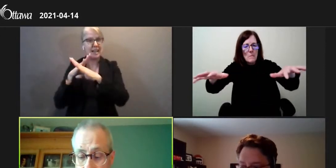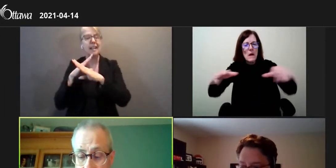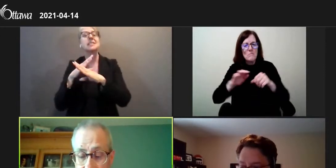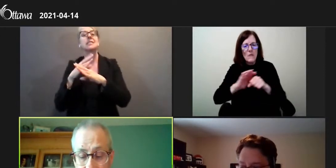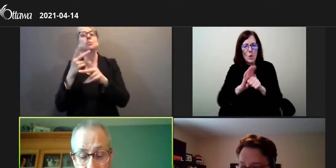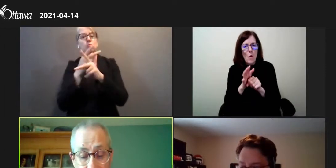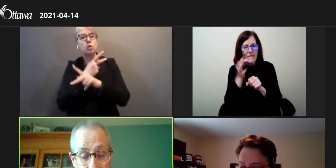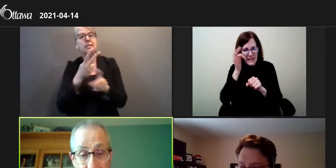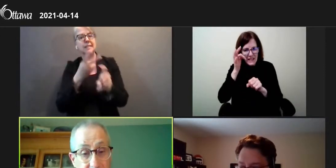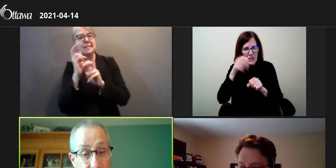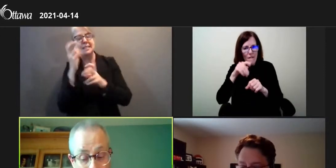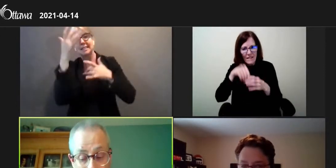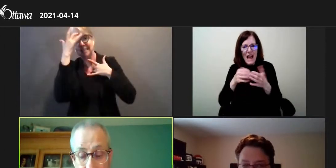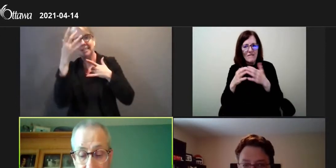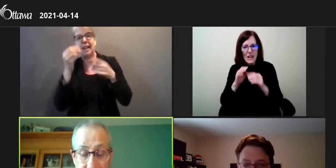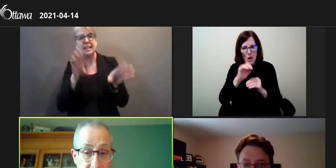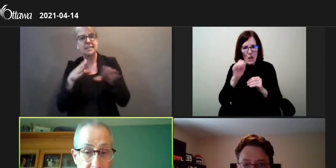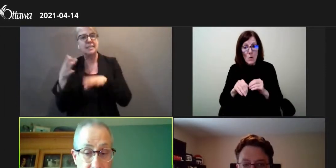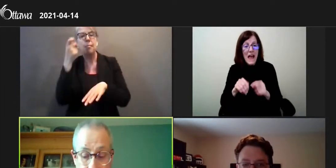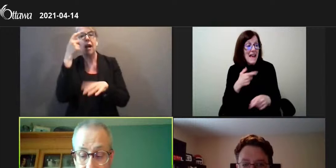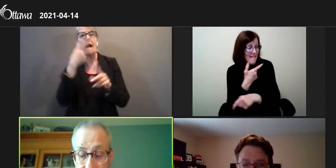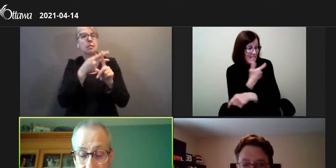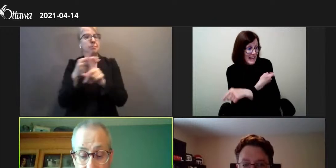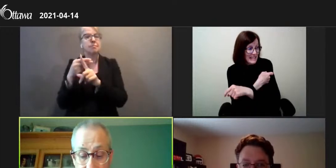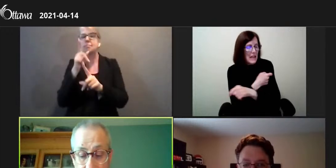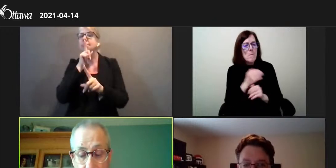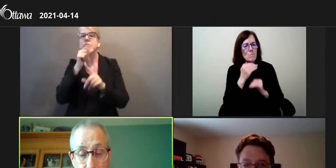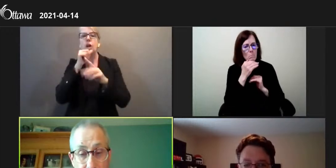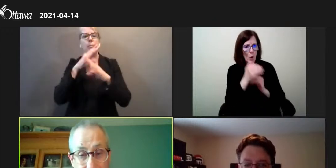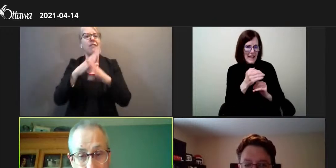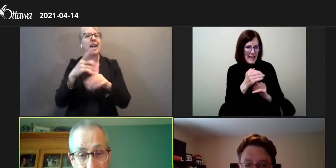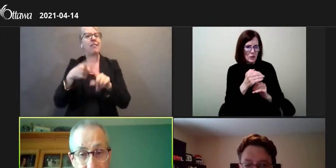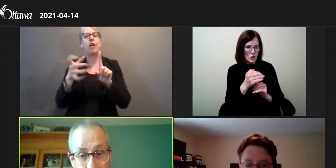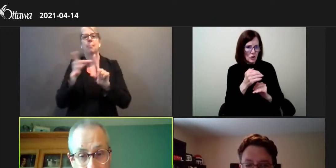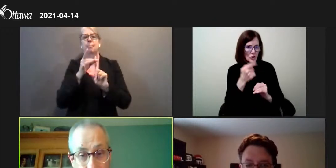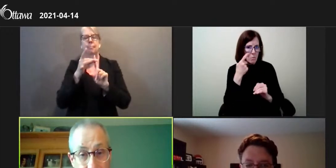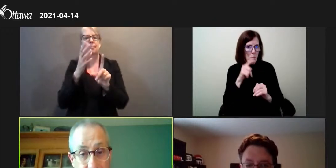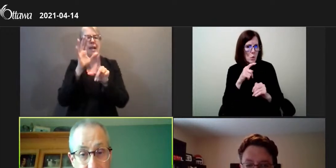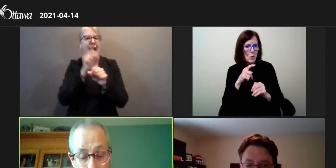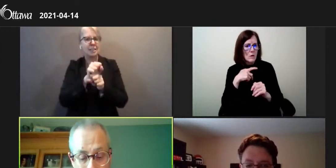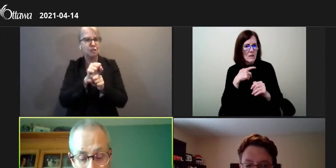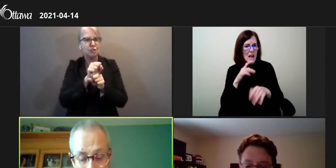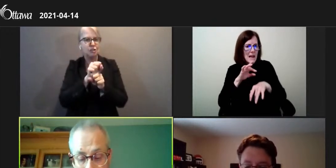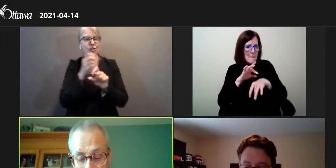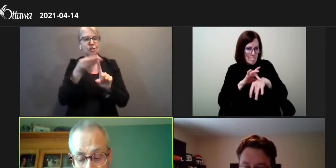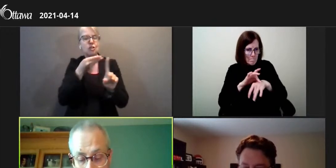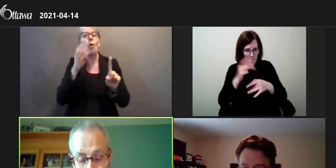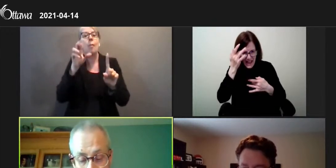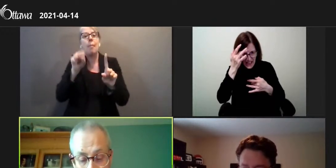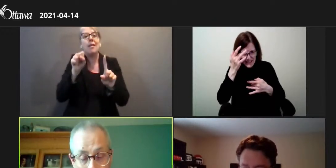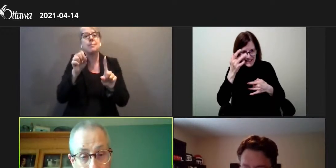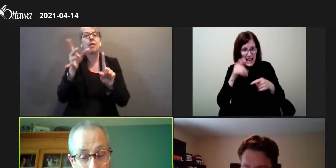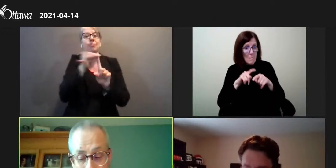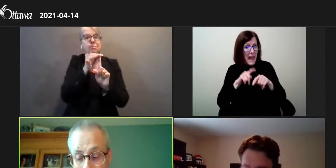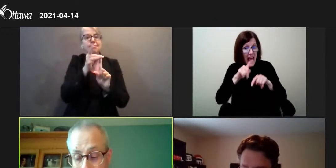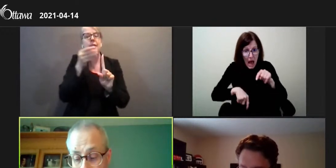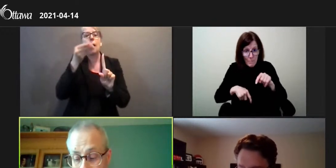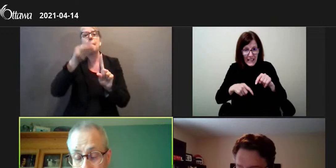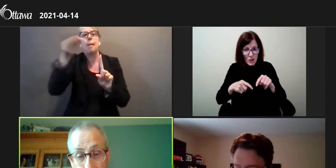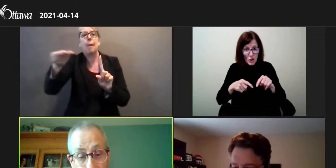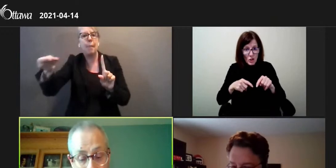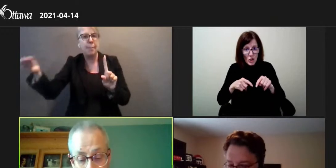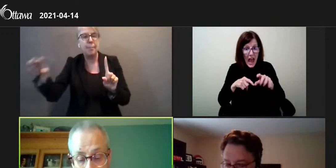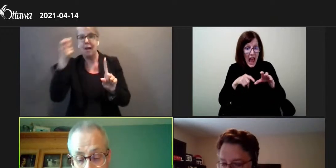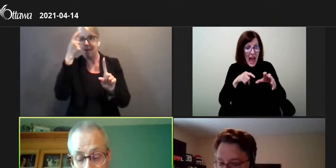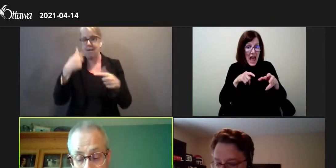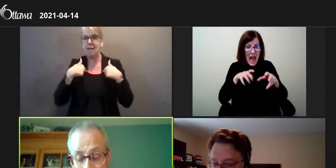death. The vaccines do not prevent you from getting the virus or potentially giving it to someone else. I myself have received